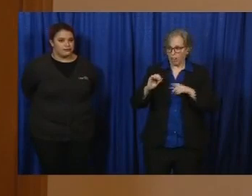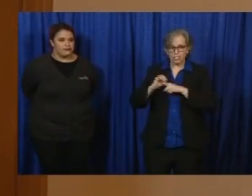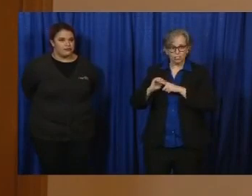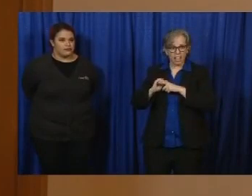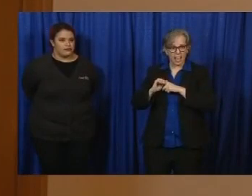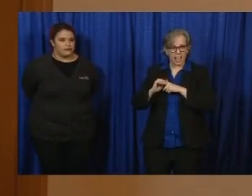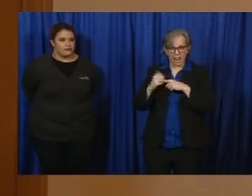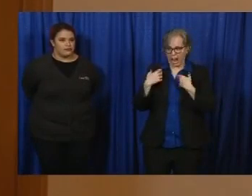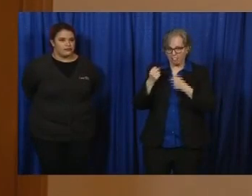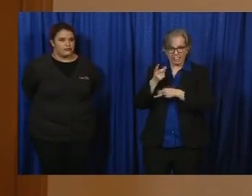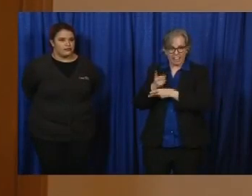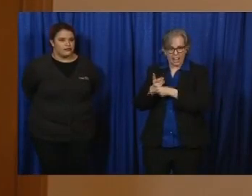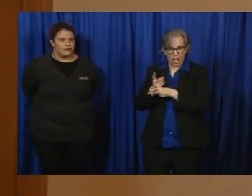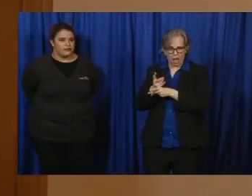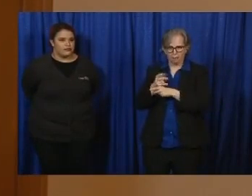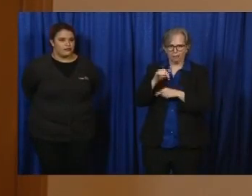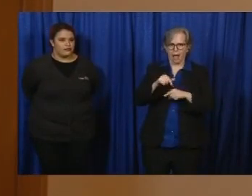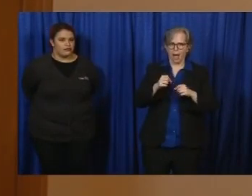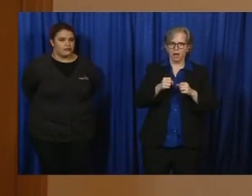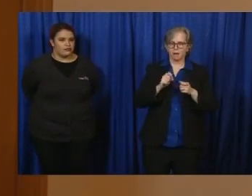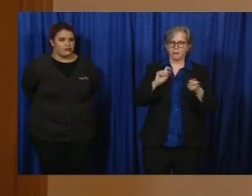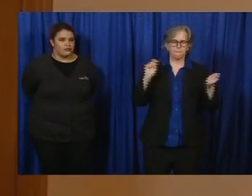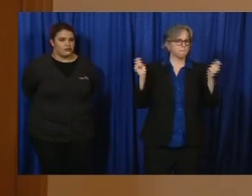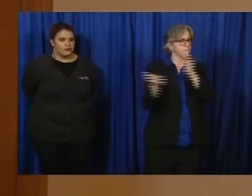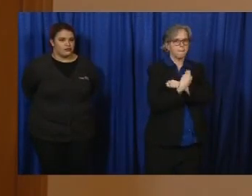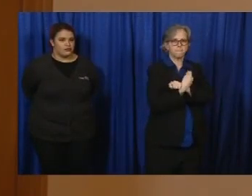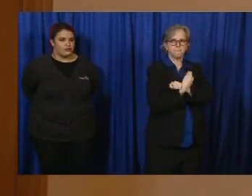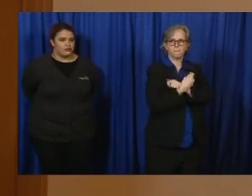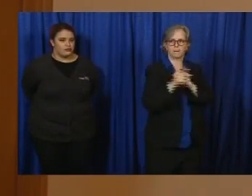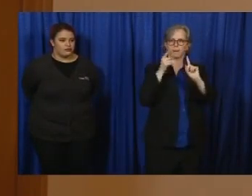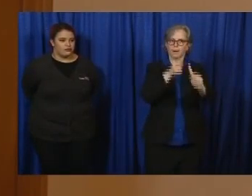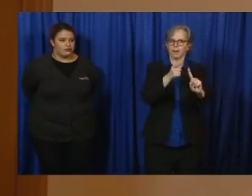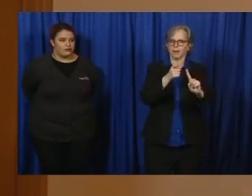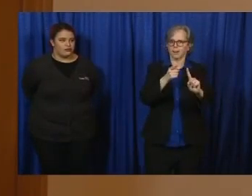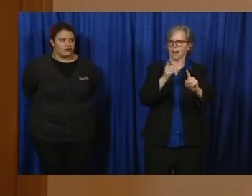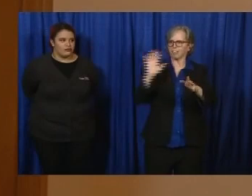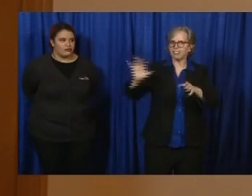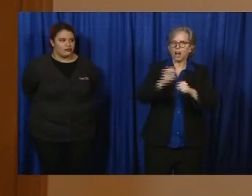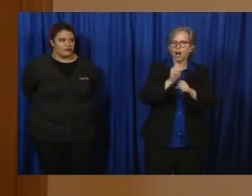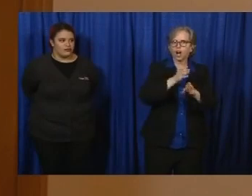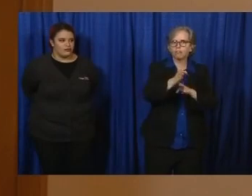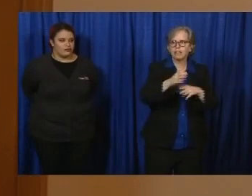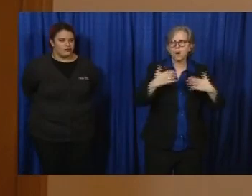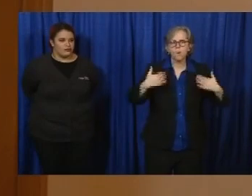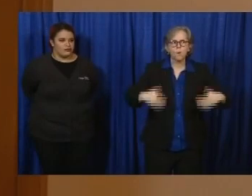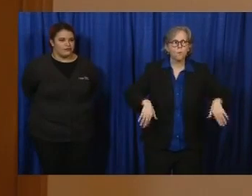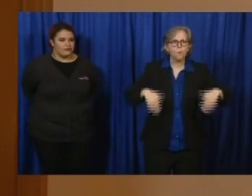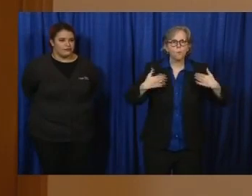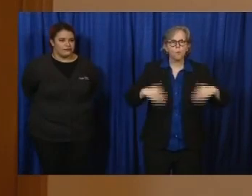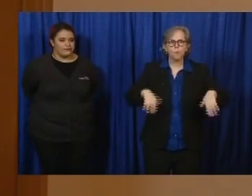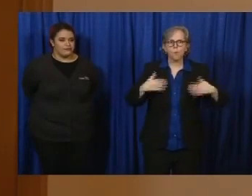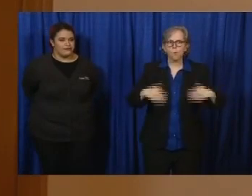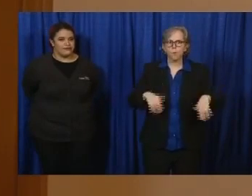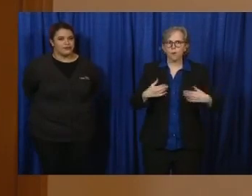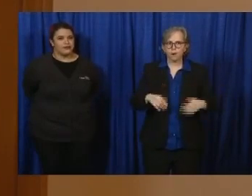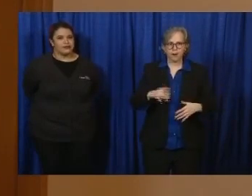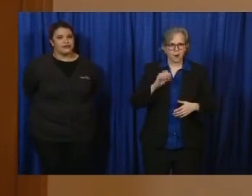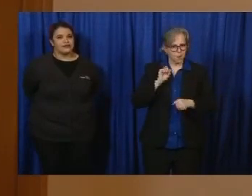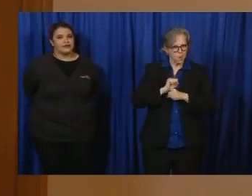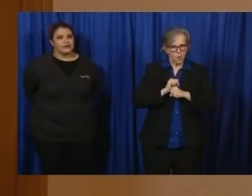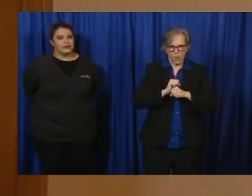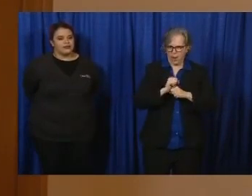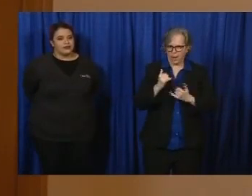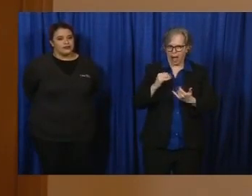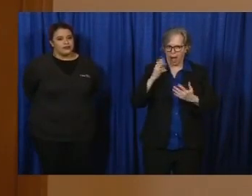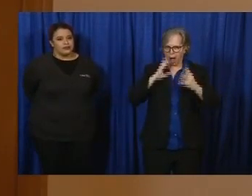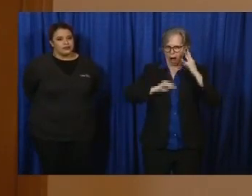a turning point in their careers. So all of that is underway, and I'll tell you more and more of sort of those innovations as they occur,